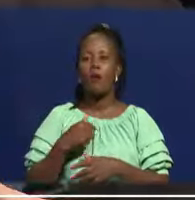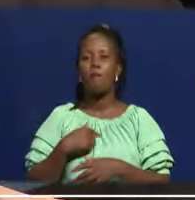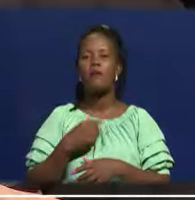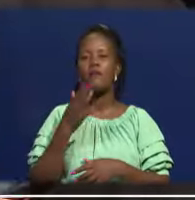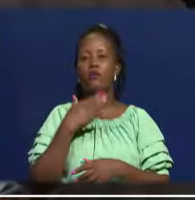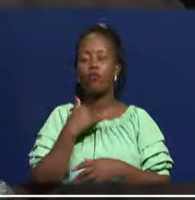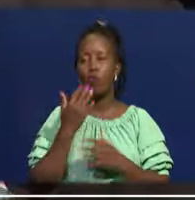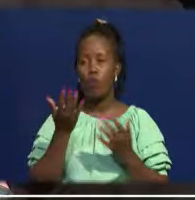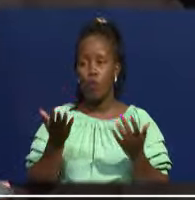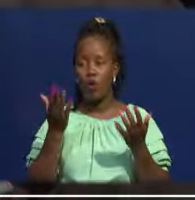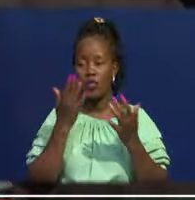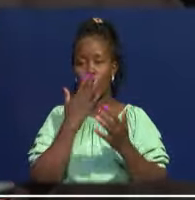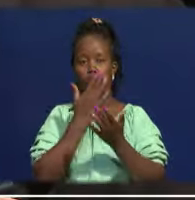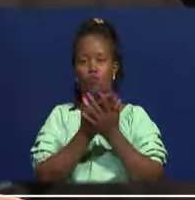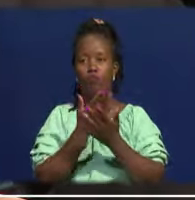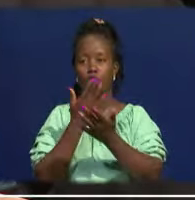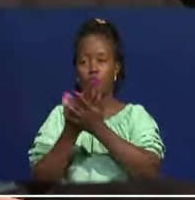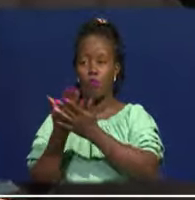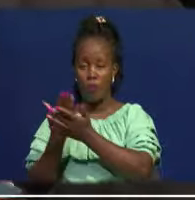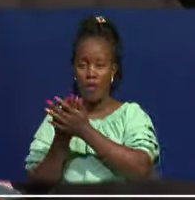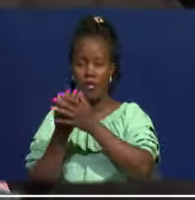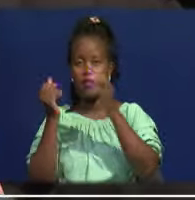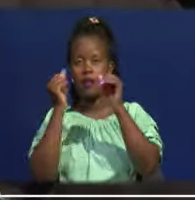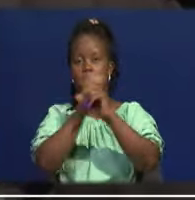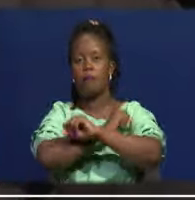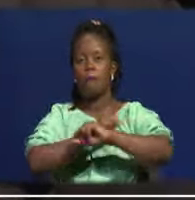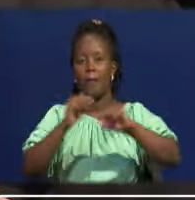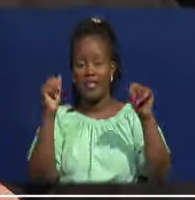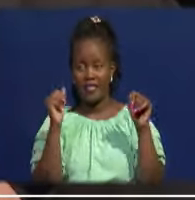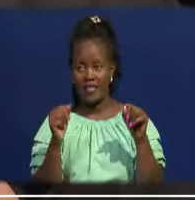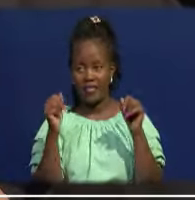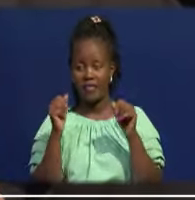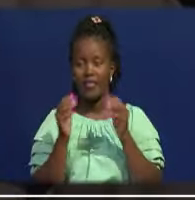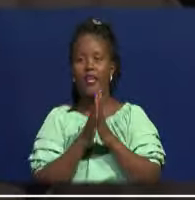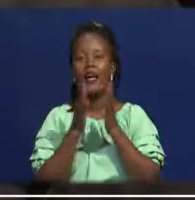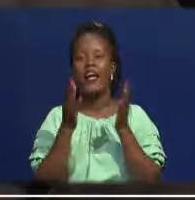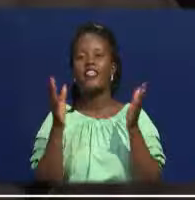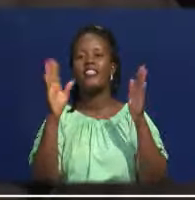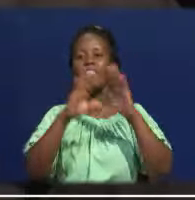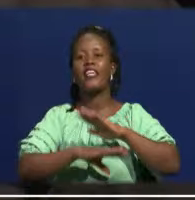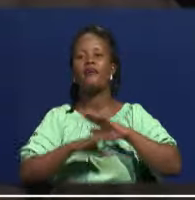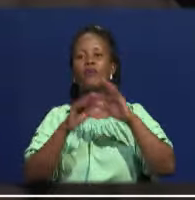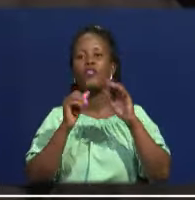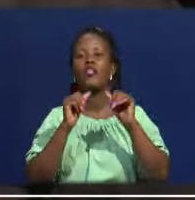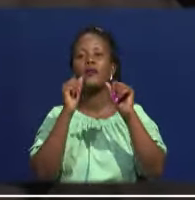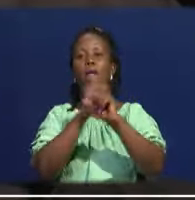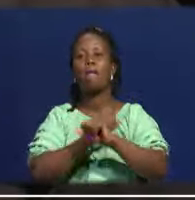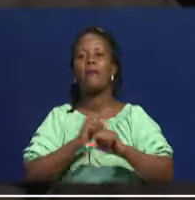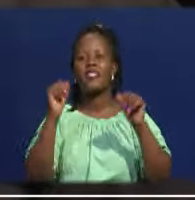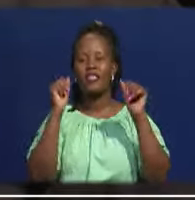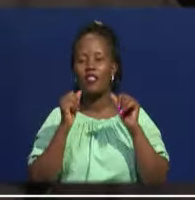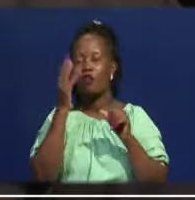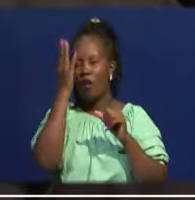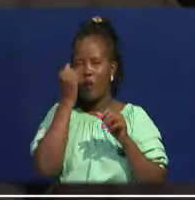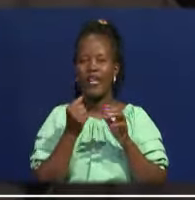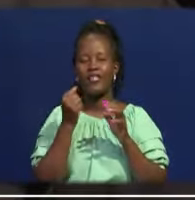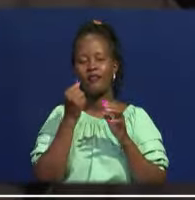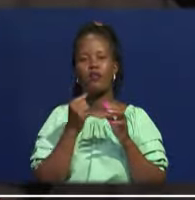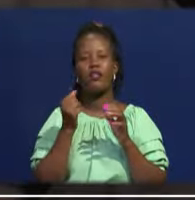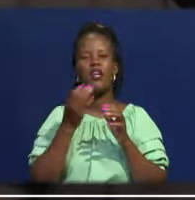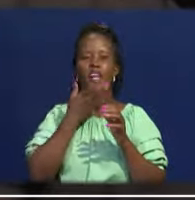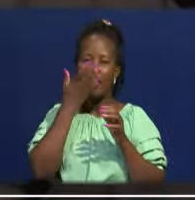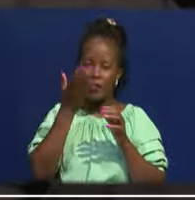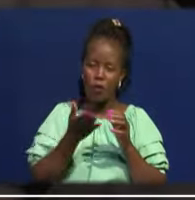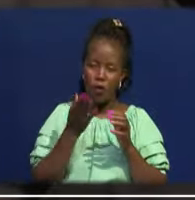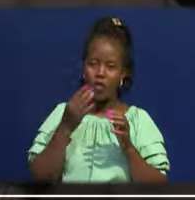thank the president and the deputy president for responding to